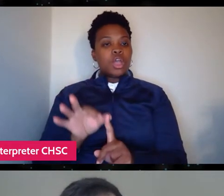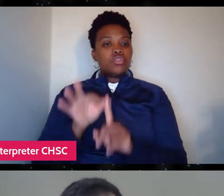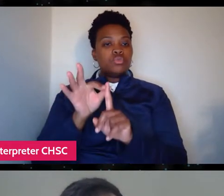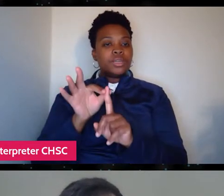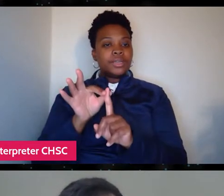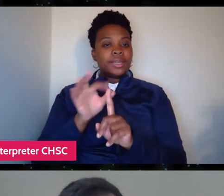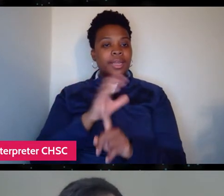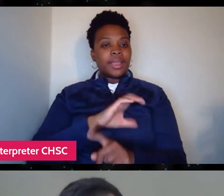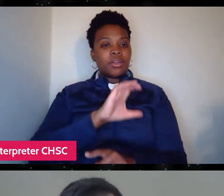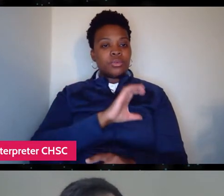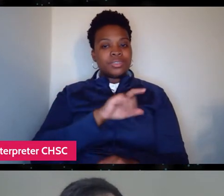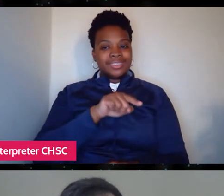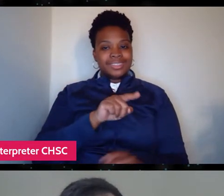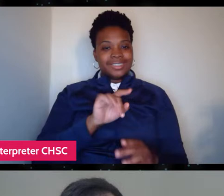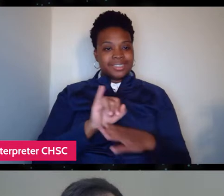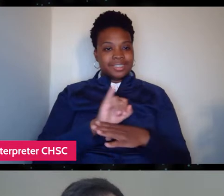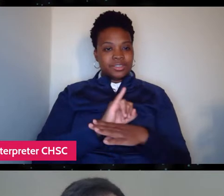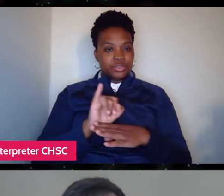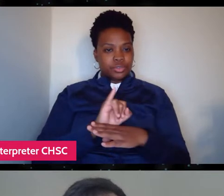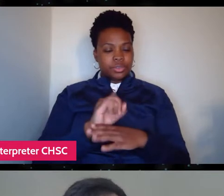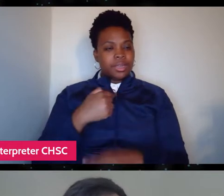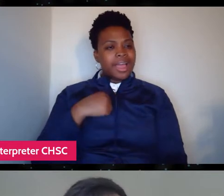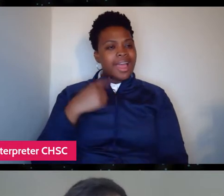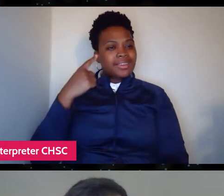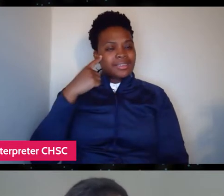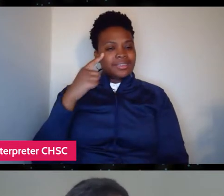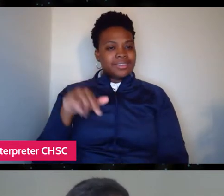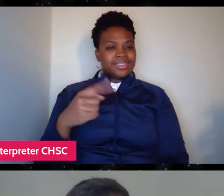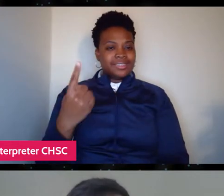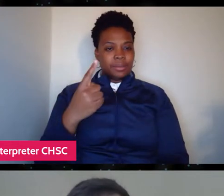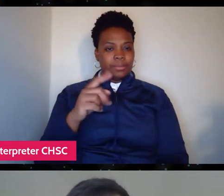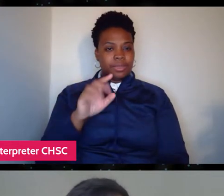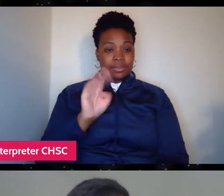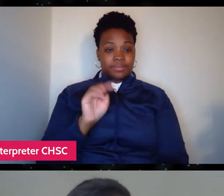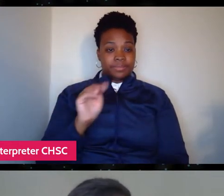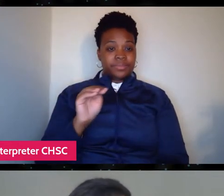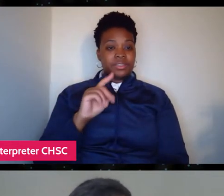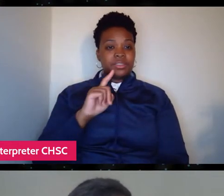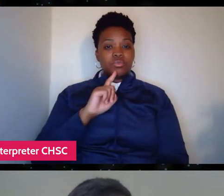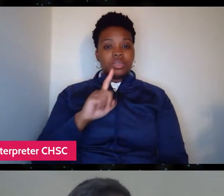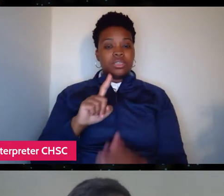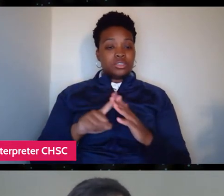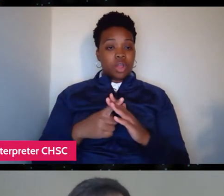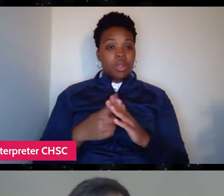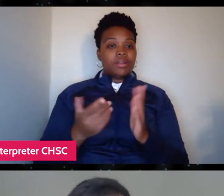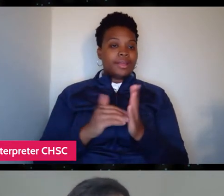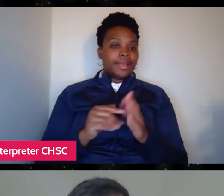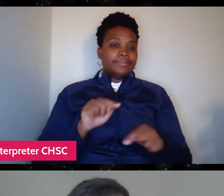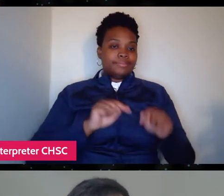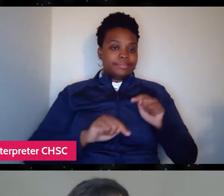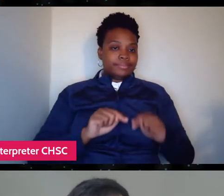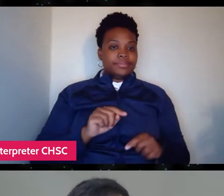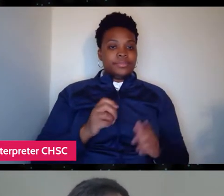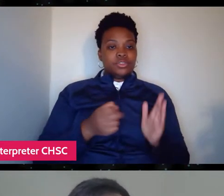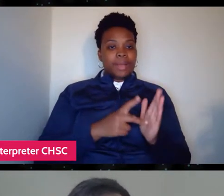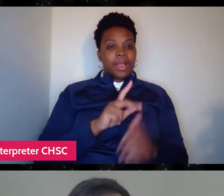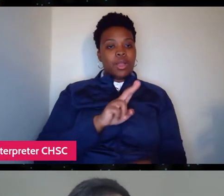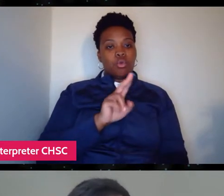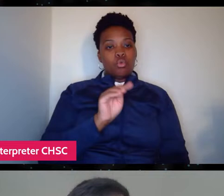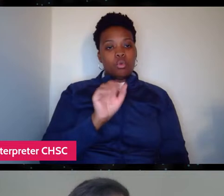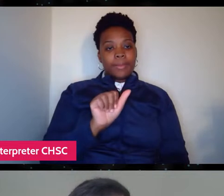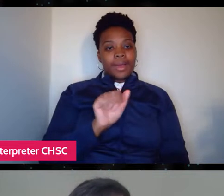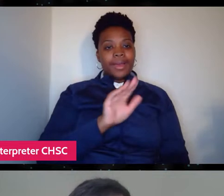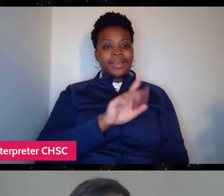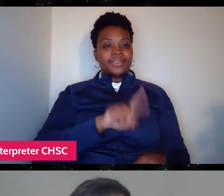of this industry, and I think this is something Memphis Meats really started. Again, it goes back to Uma and kind